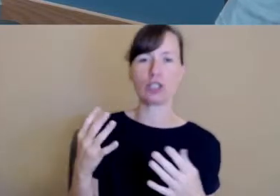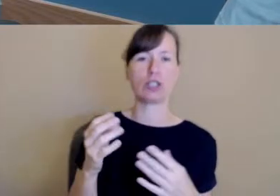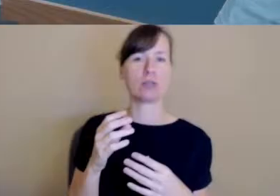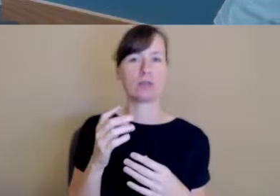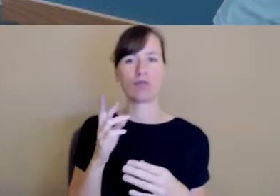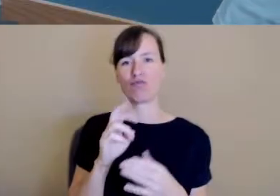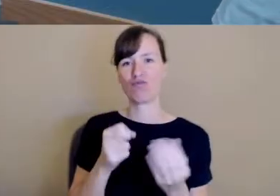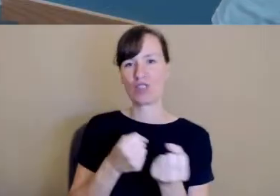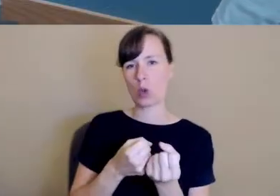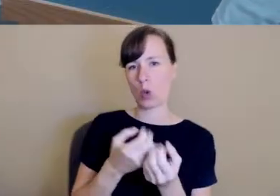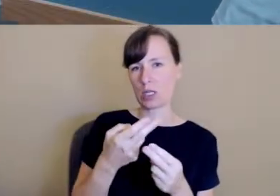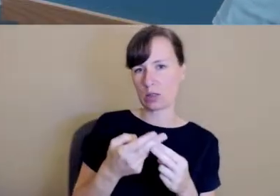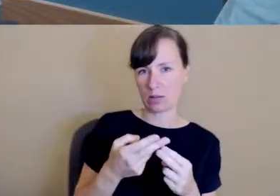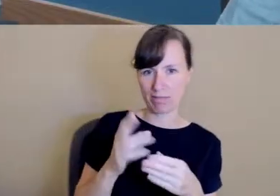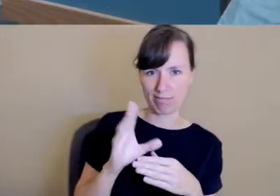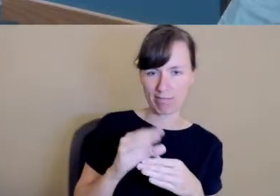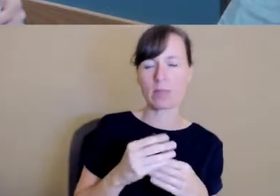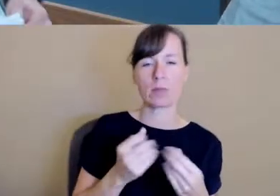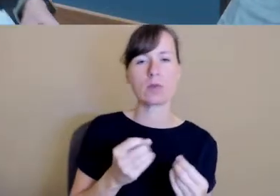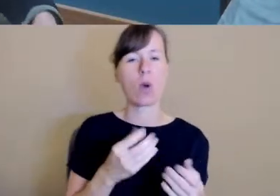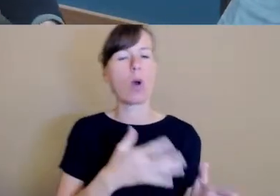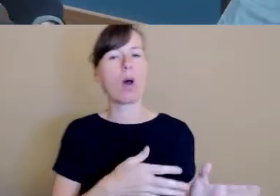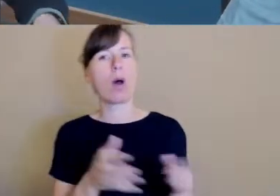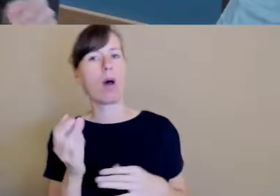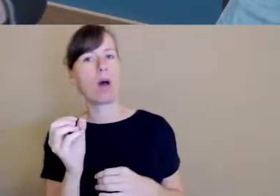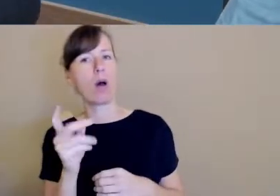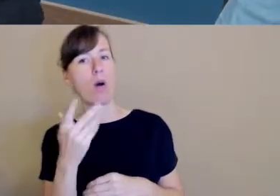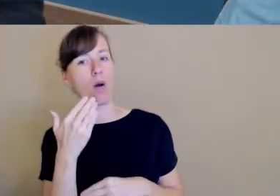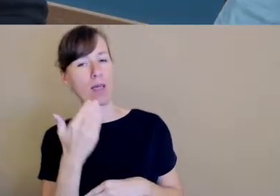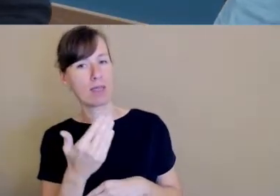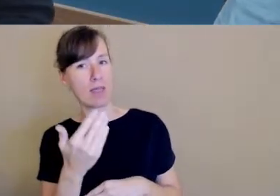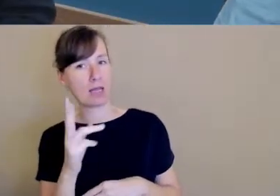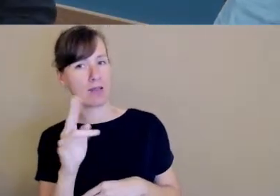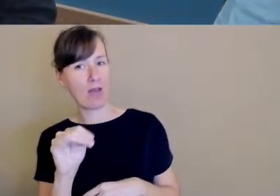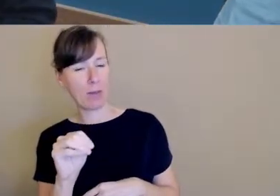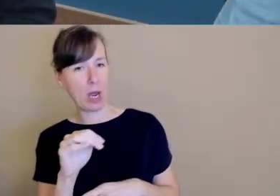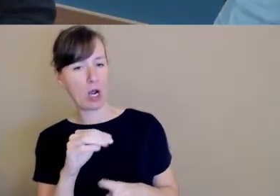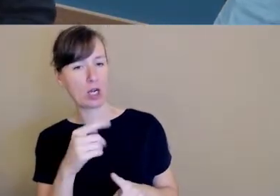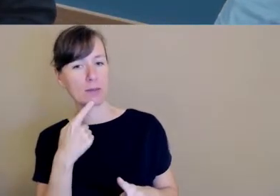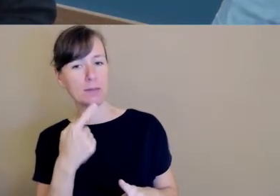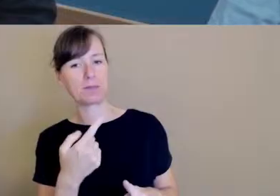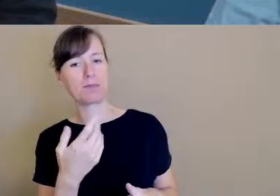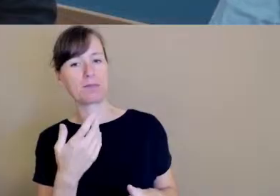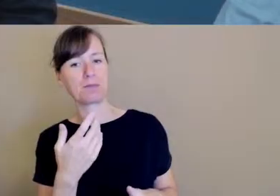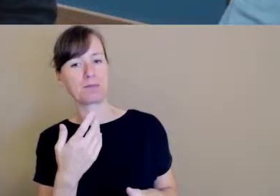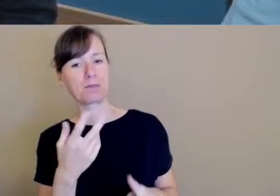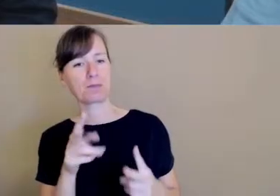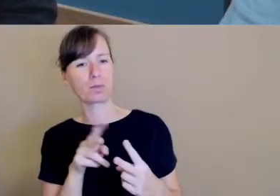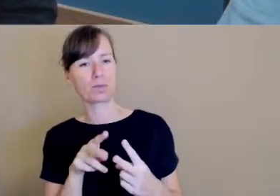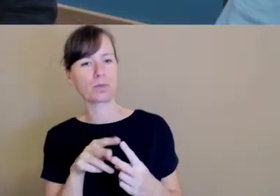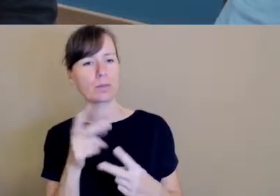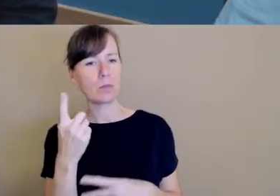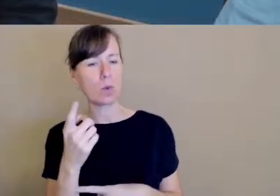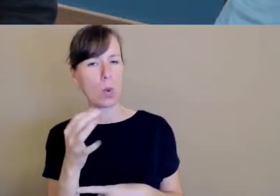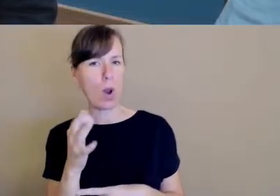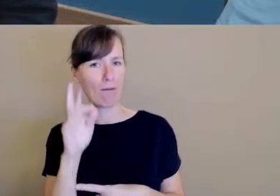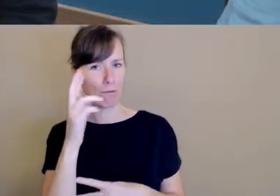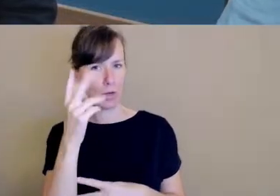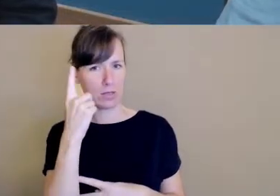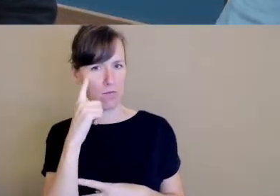Thanks. Two things. One of the impeti for this policy was